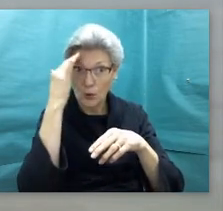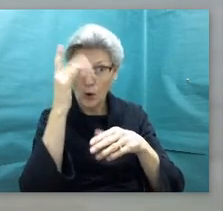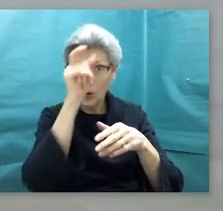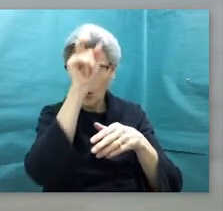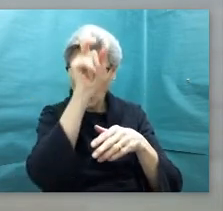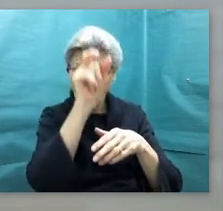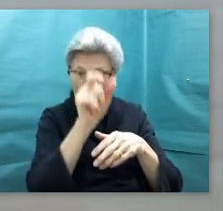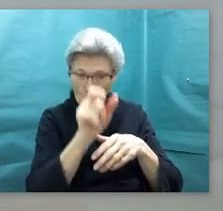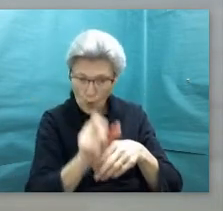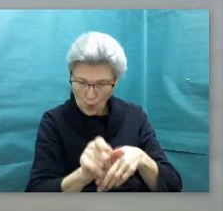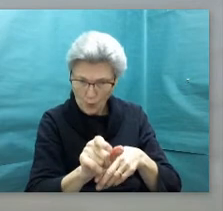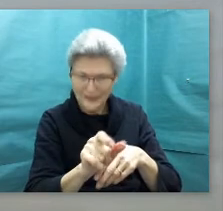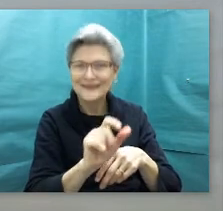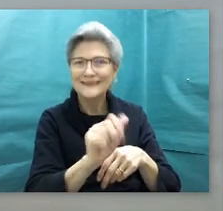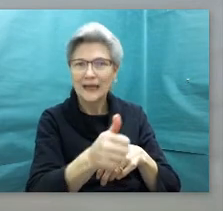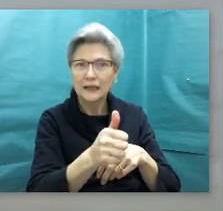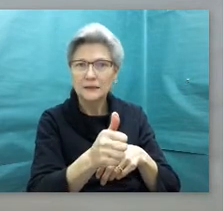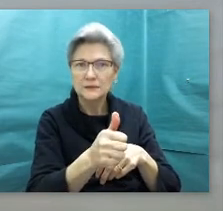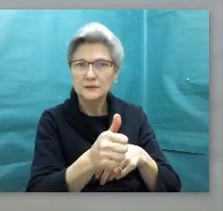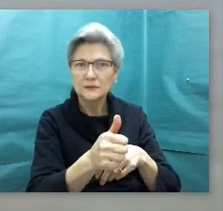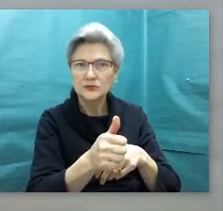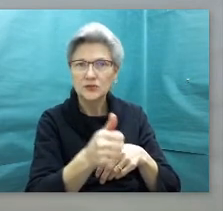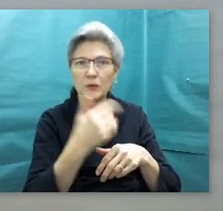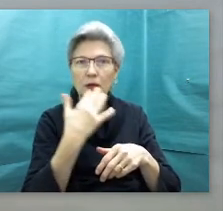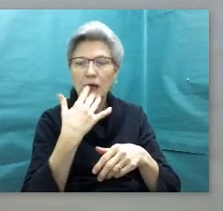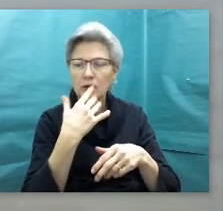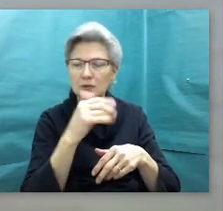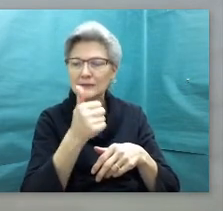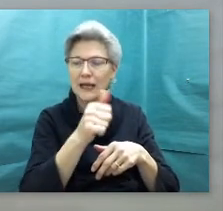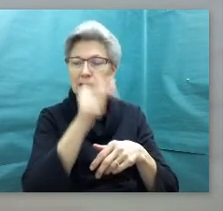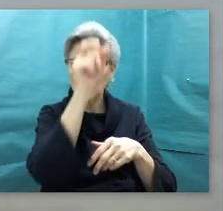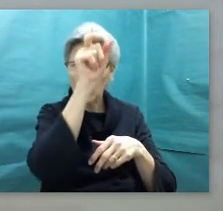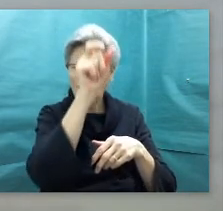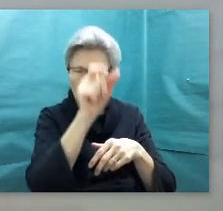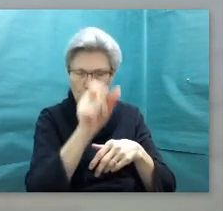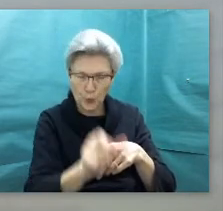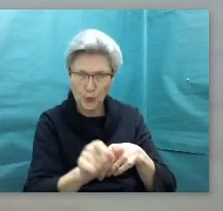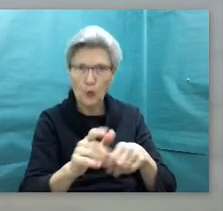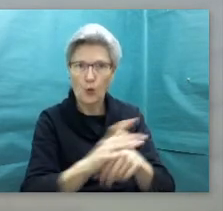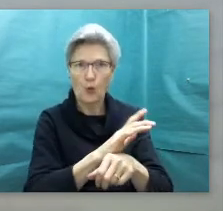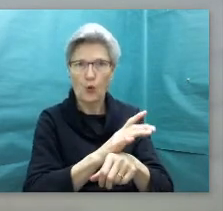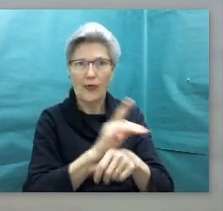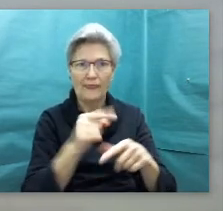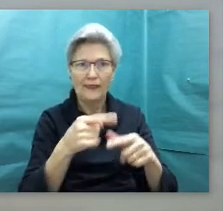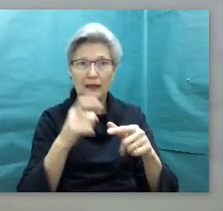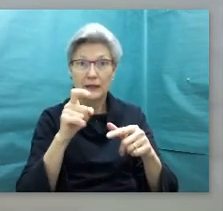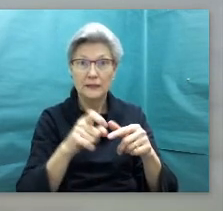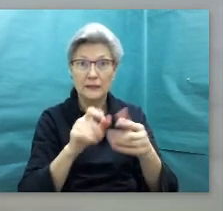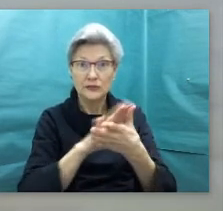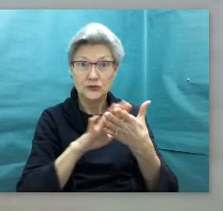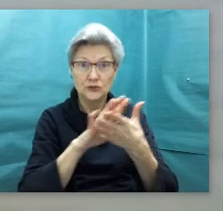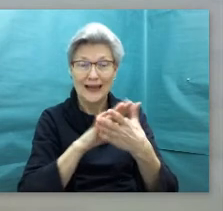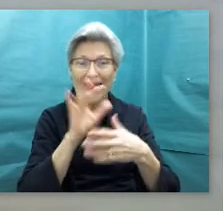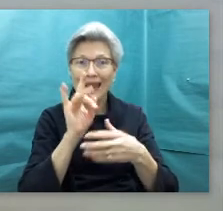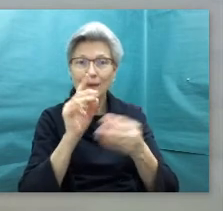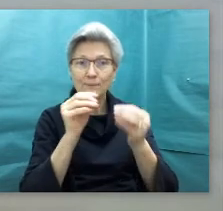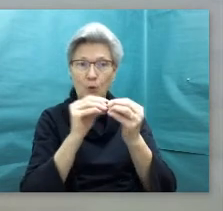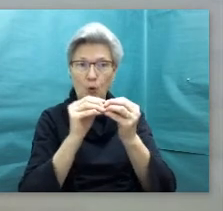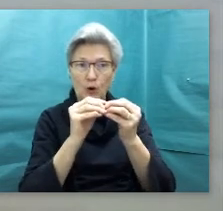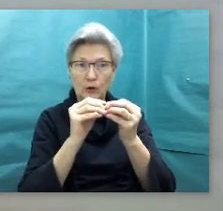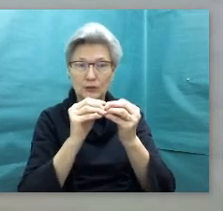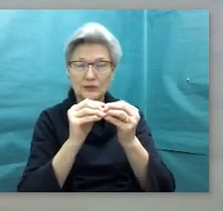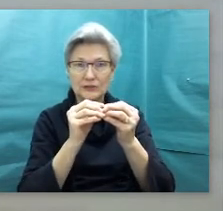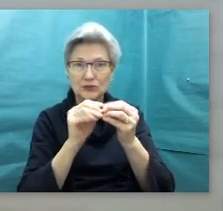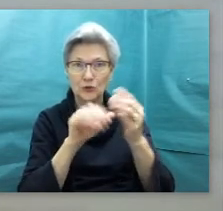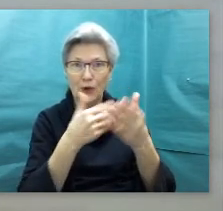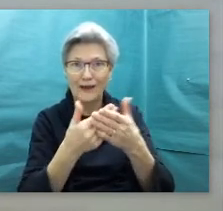column is 10. So I'm going to shade one whole column. And then I need to shade 8 more in order